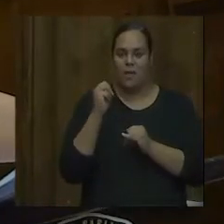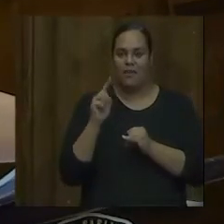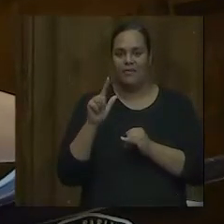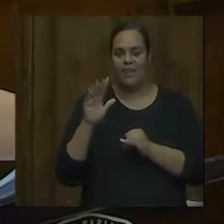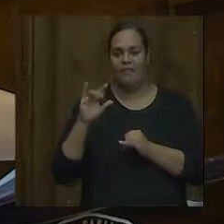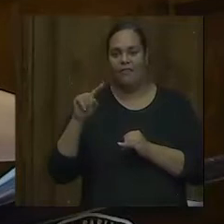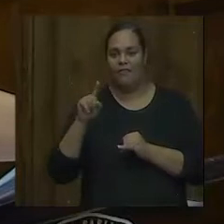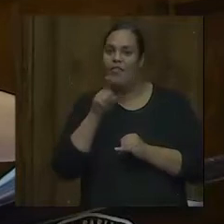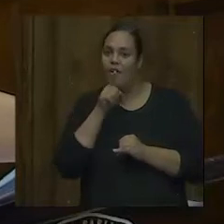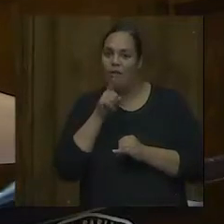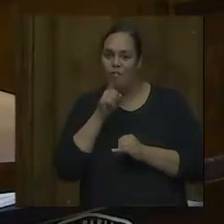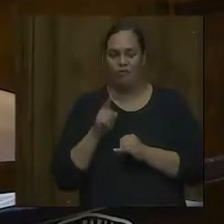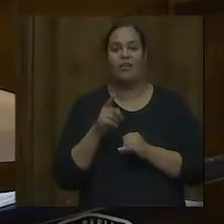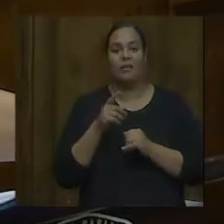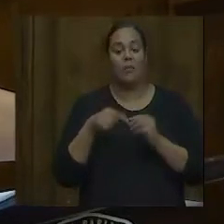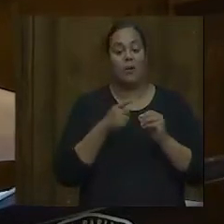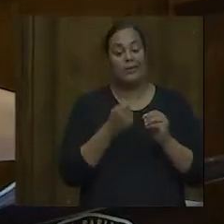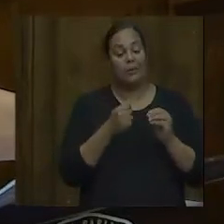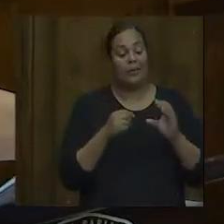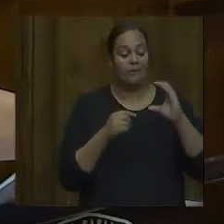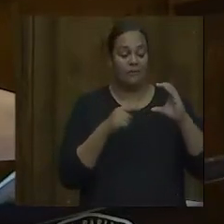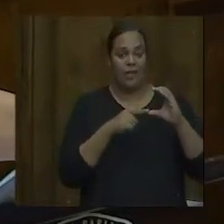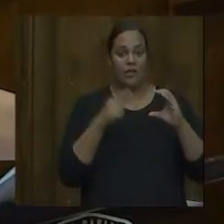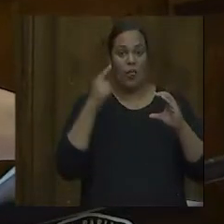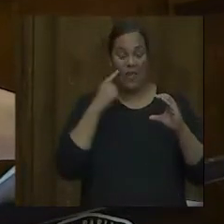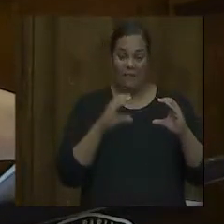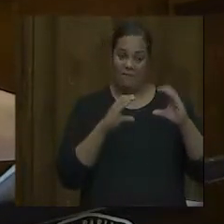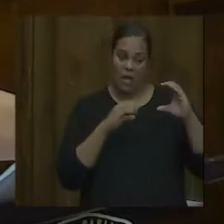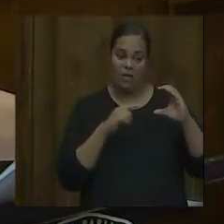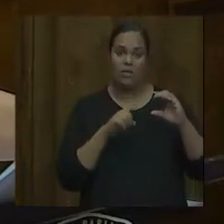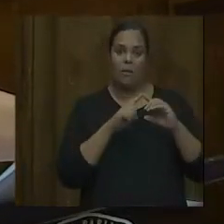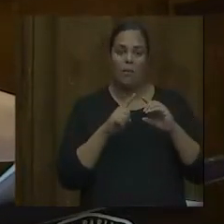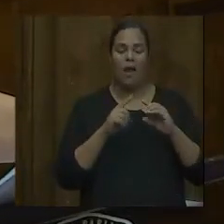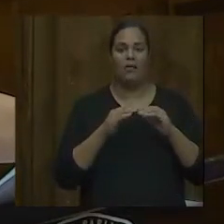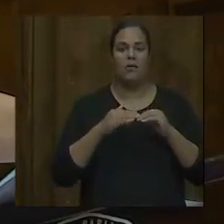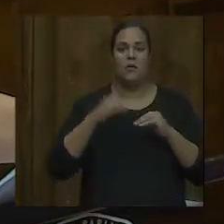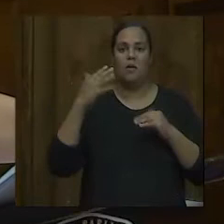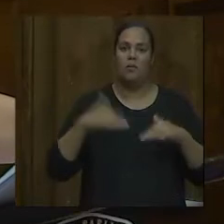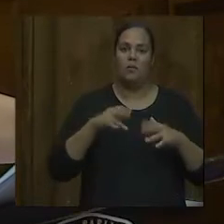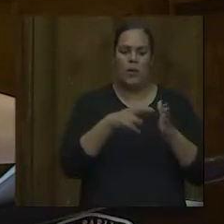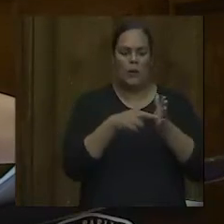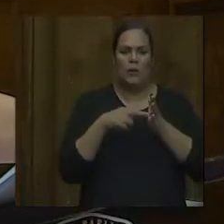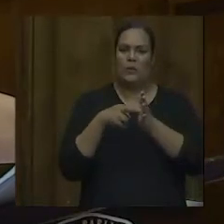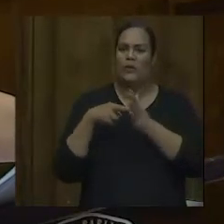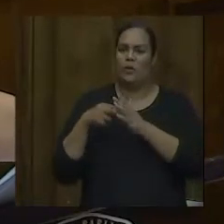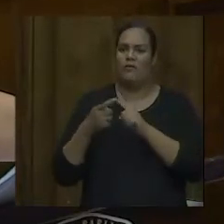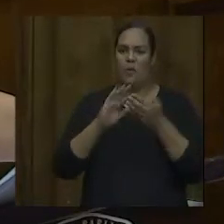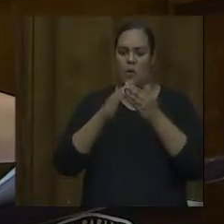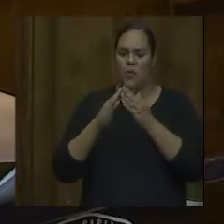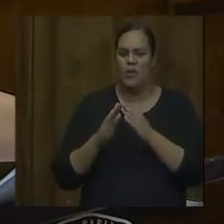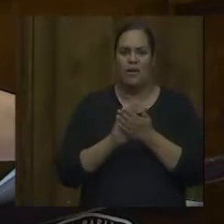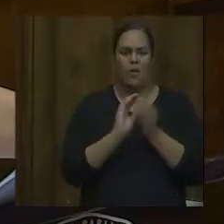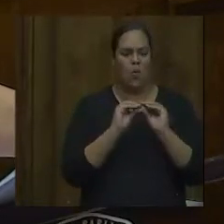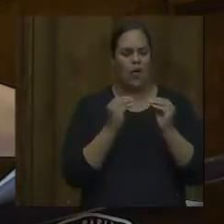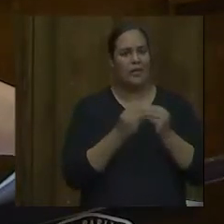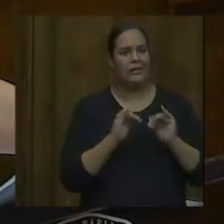R111,917,000. Speaker, this amount may seem significant in rands, but the increasing number of requests from communities and